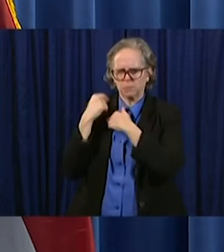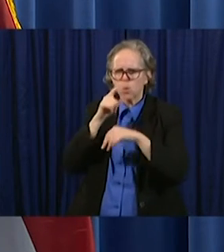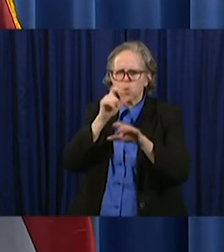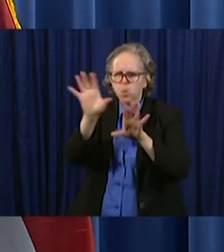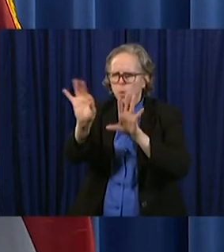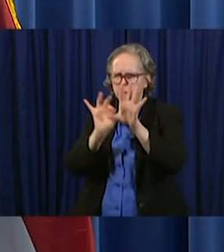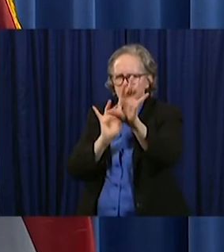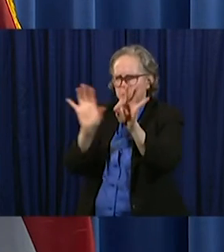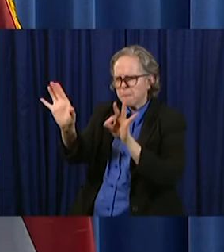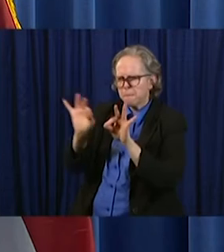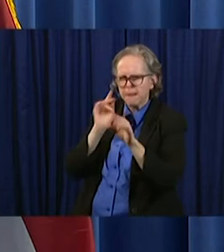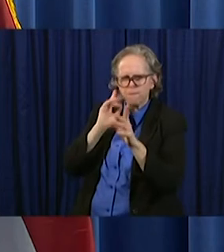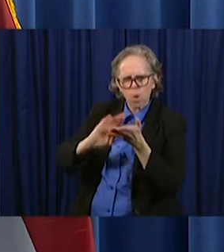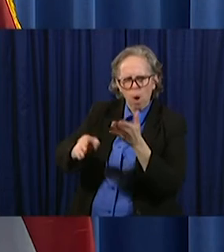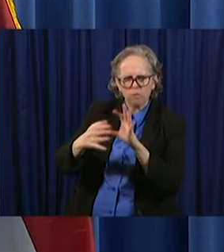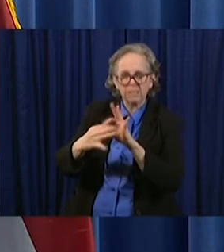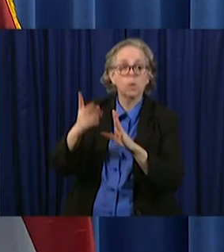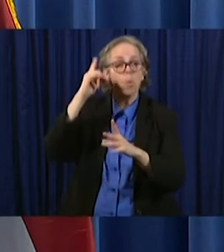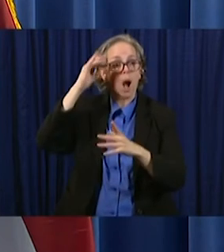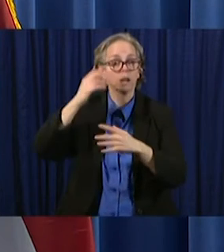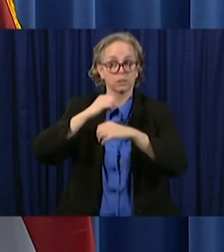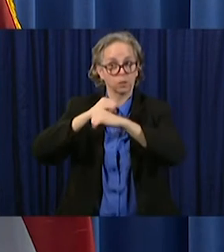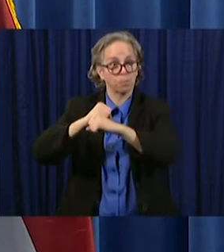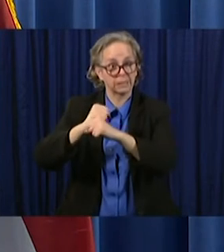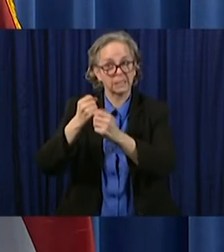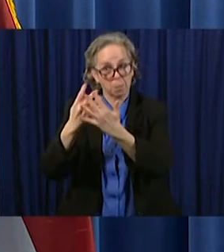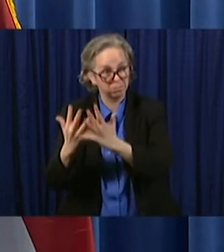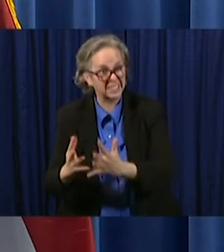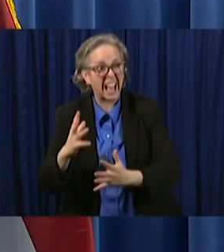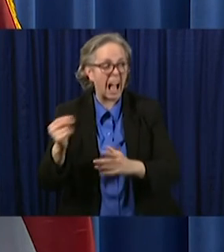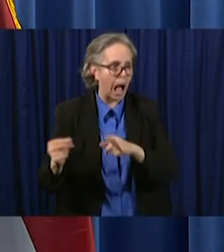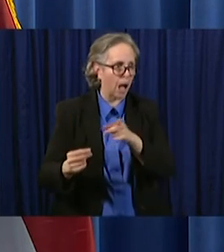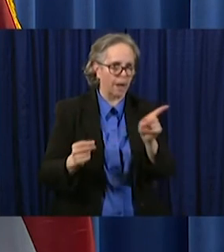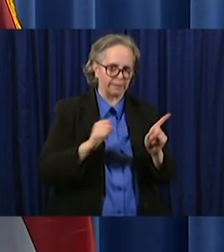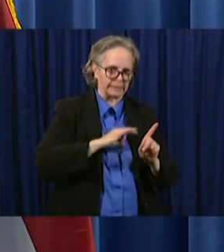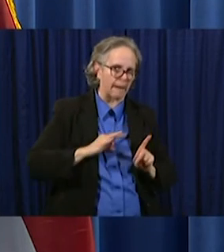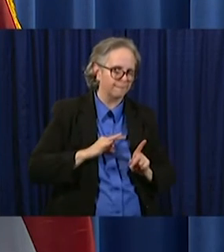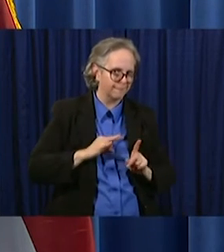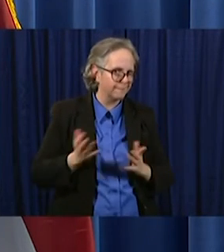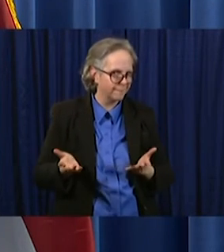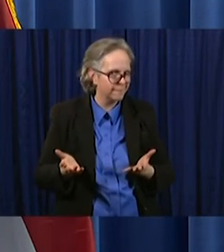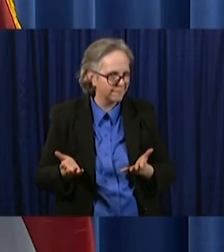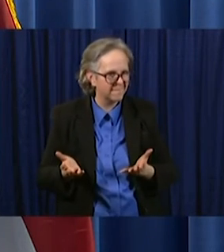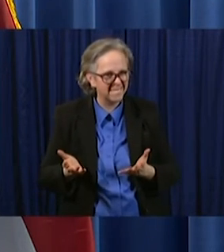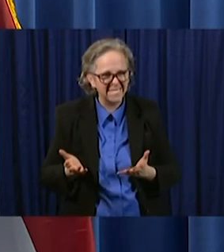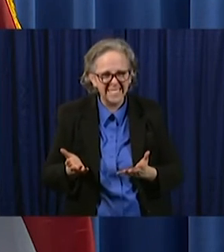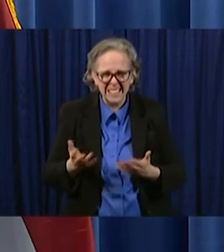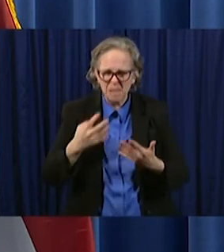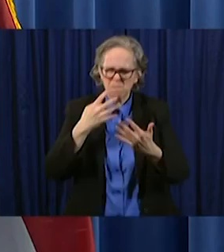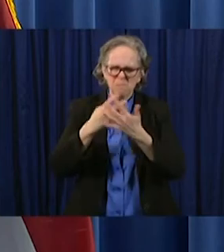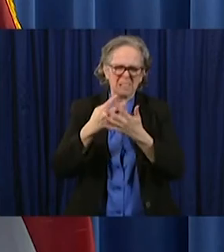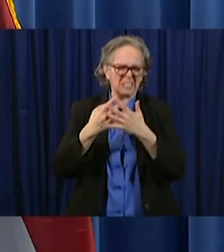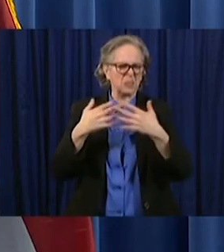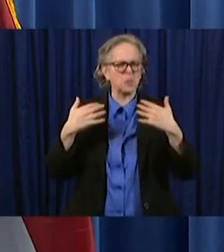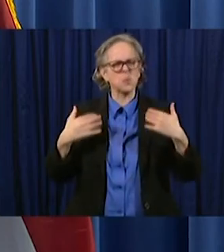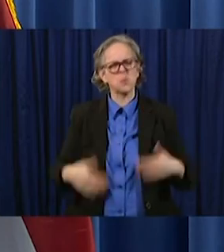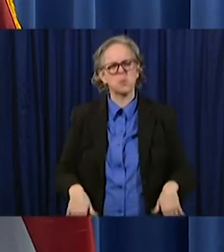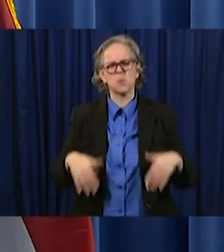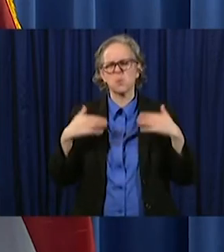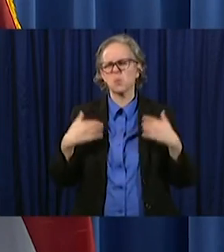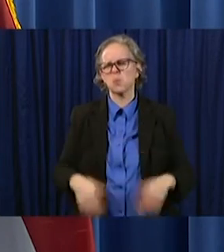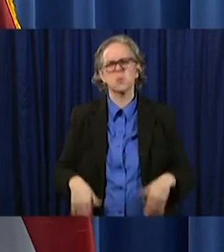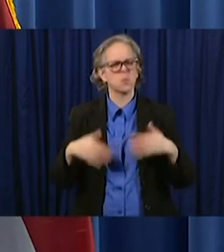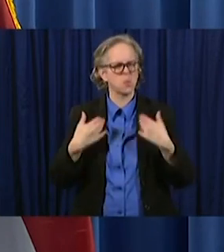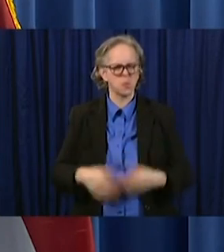to protect the prisoners and the employees who are there. But prisons present, as Dr. Acton has said, a very difficult